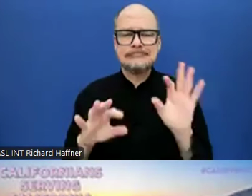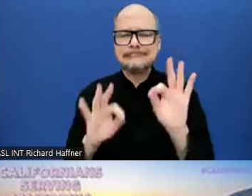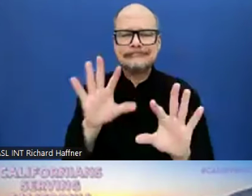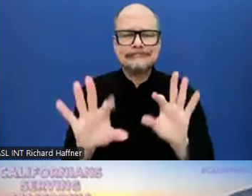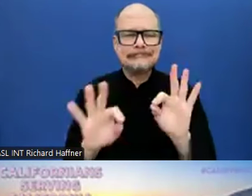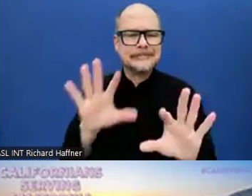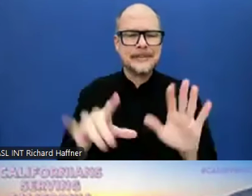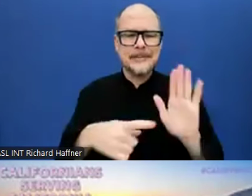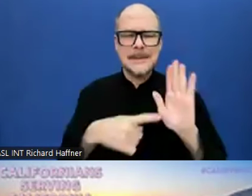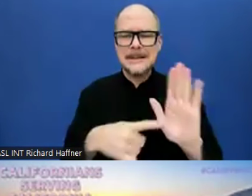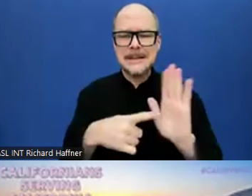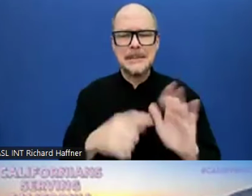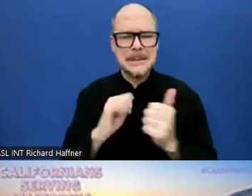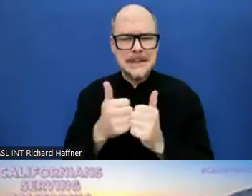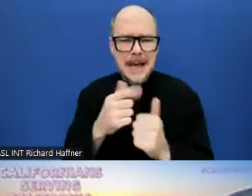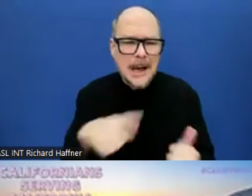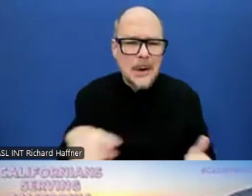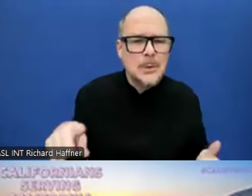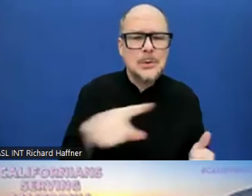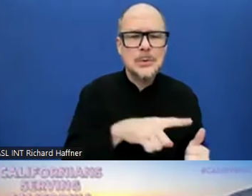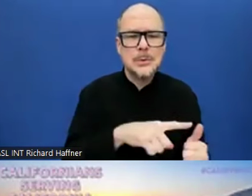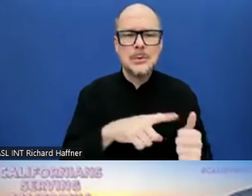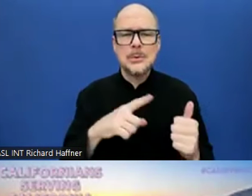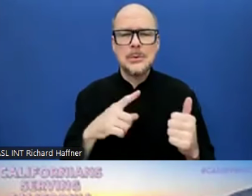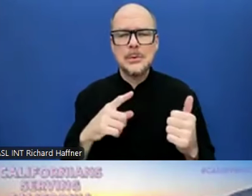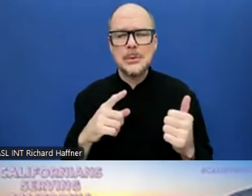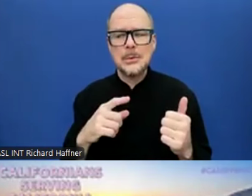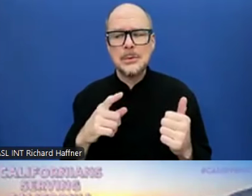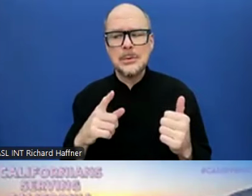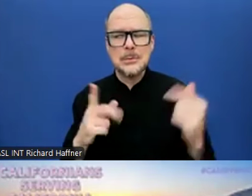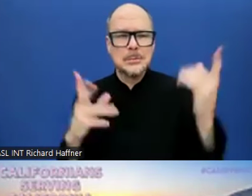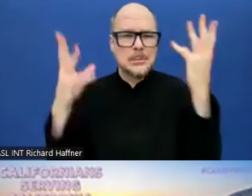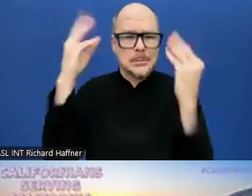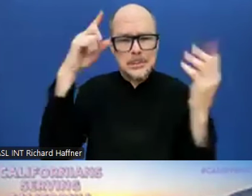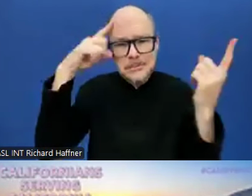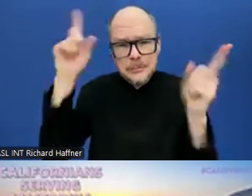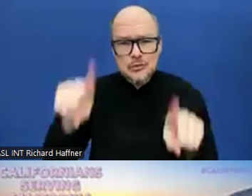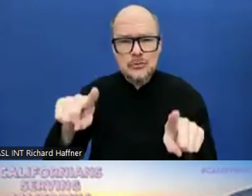of how you might want to agree on some specifics.